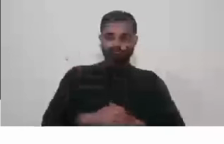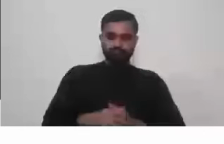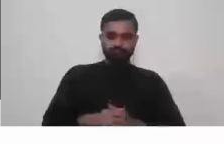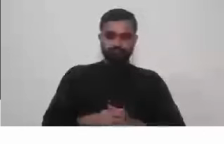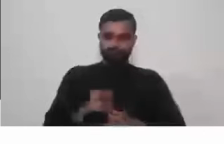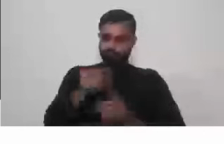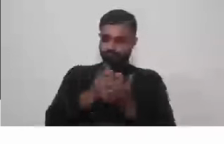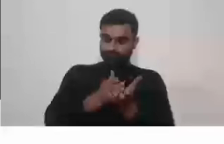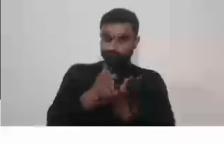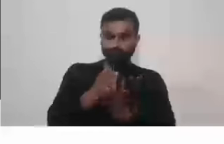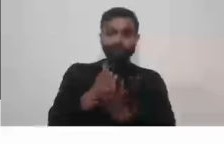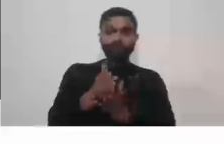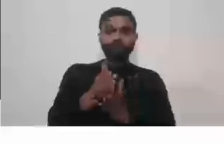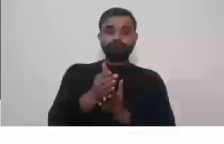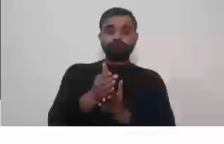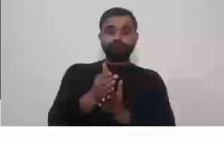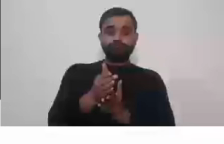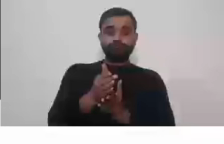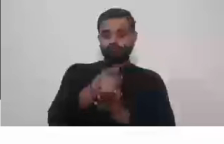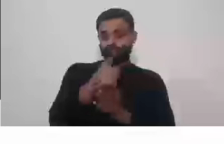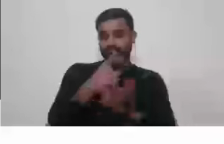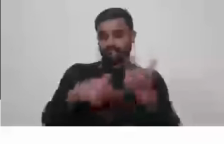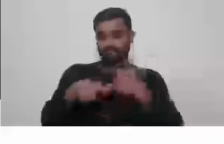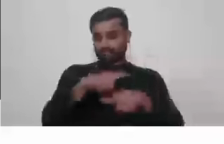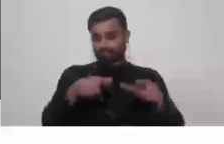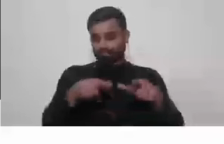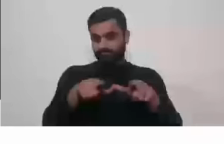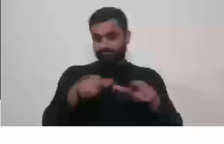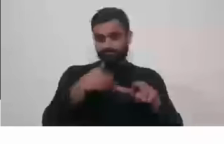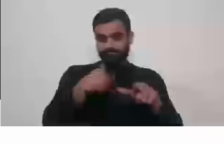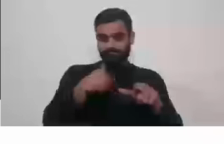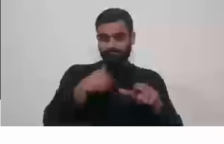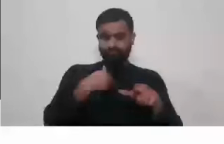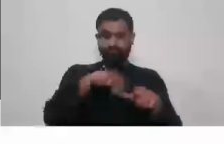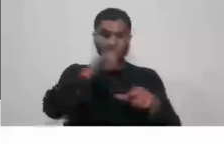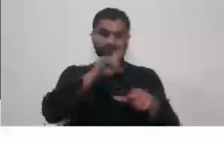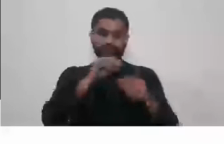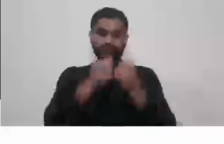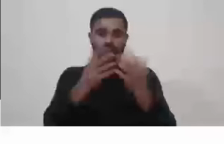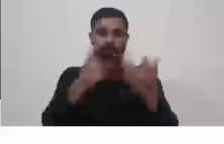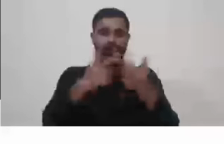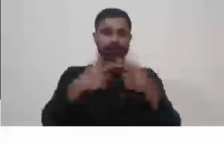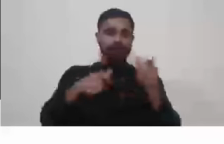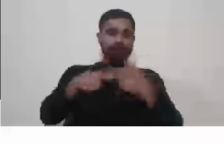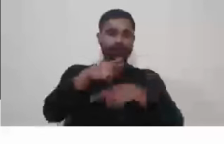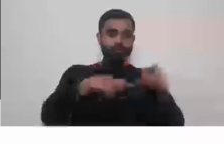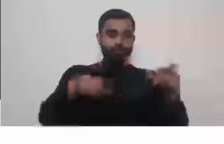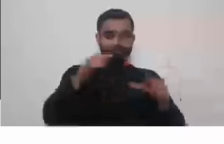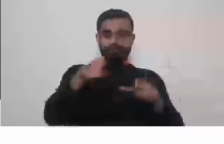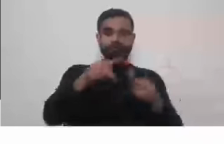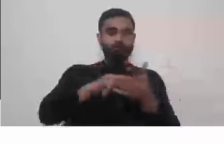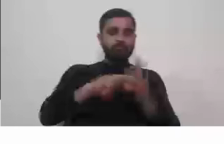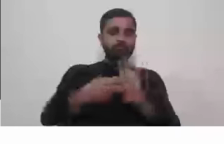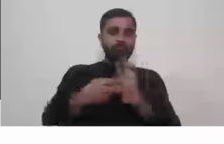way we use, the way we language. So although I can speak multiple languages, it does not bar